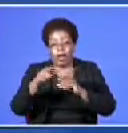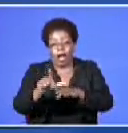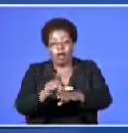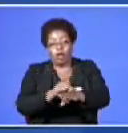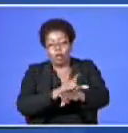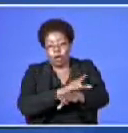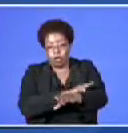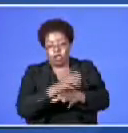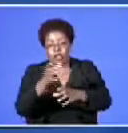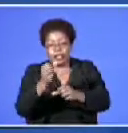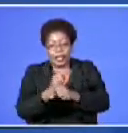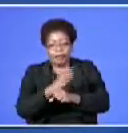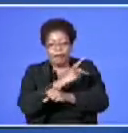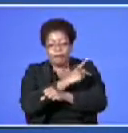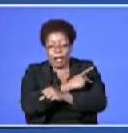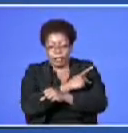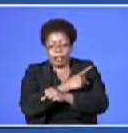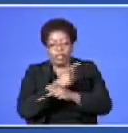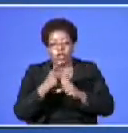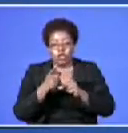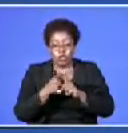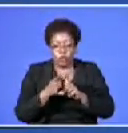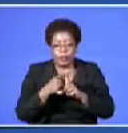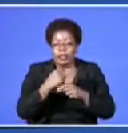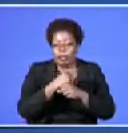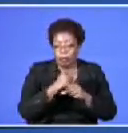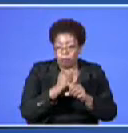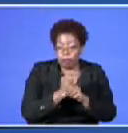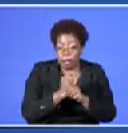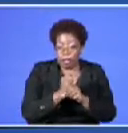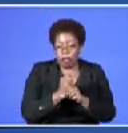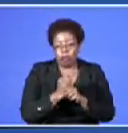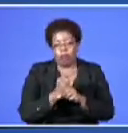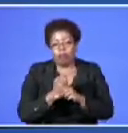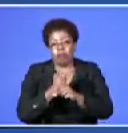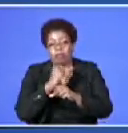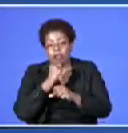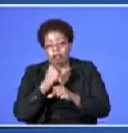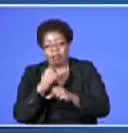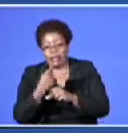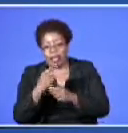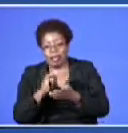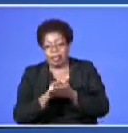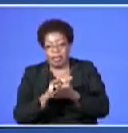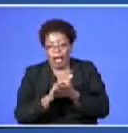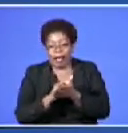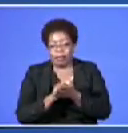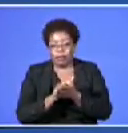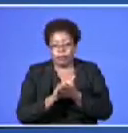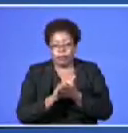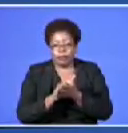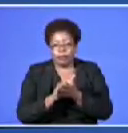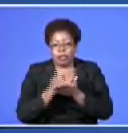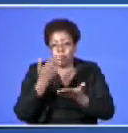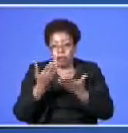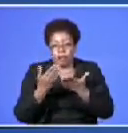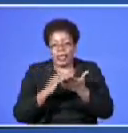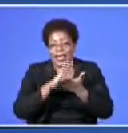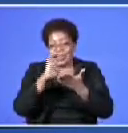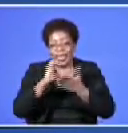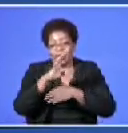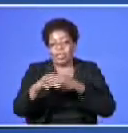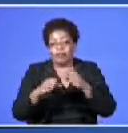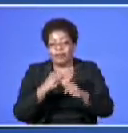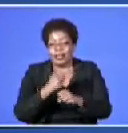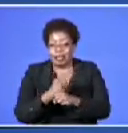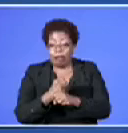it takes for vaccines to be produced, and we were saying it is unlikely that there will be a viable vaccine by the end of this year,